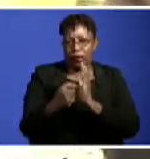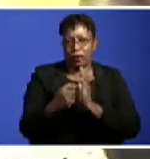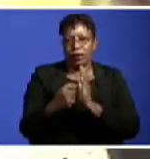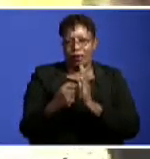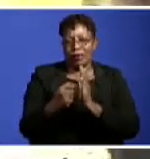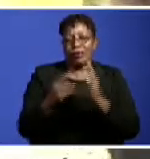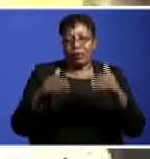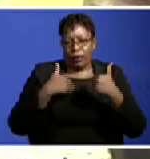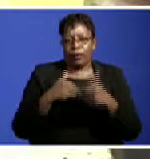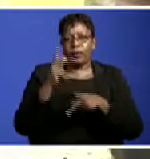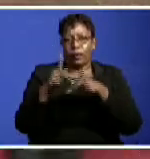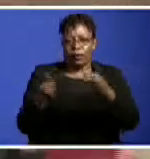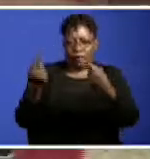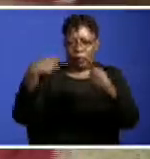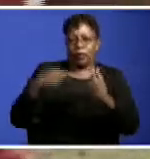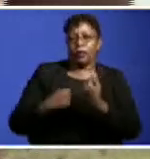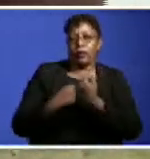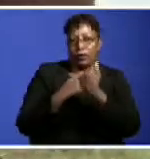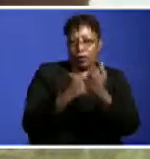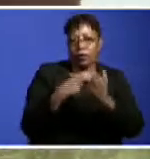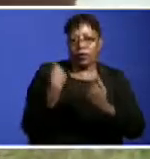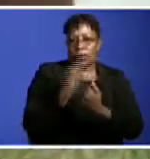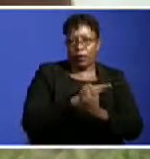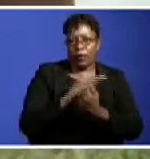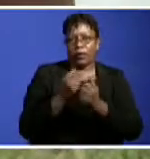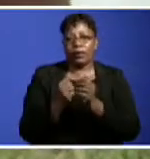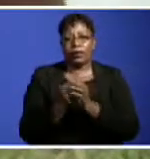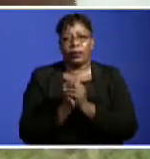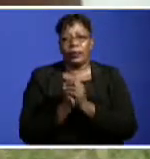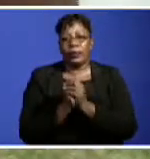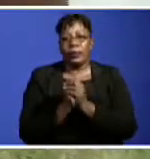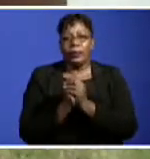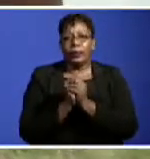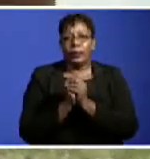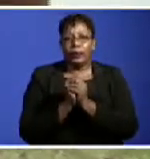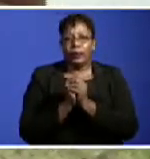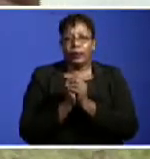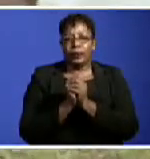looking for everyone to come and support. Crystal Darling, ZNS Network News.